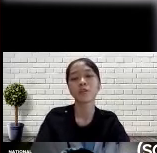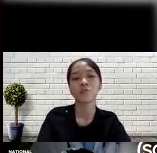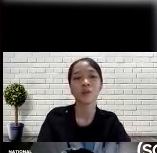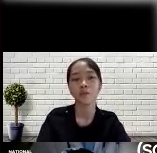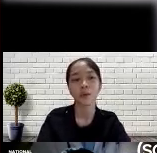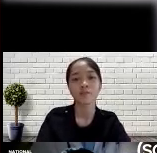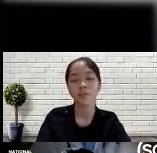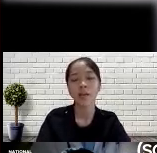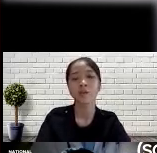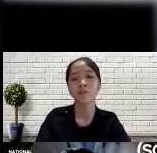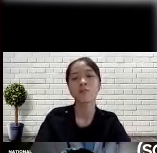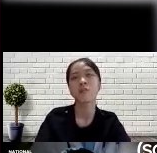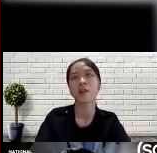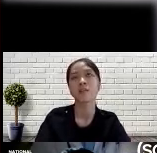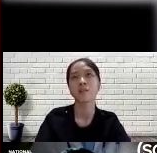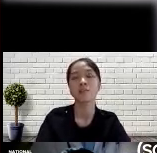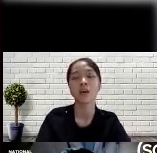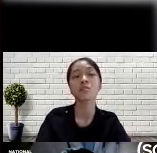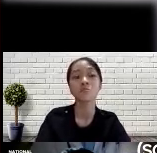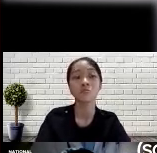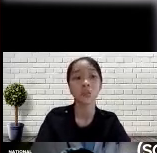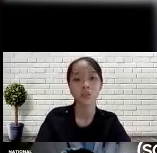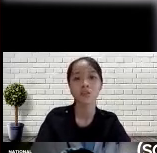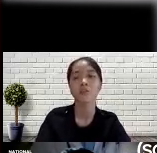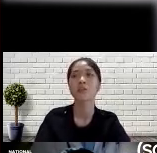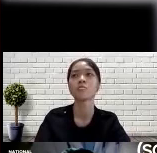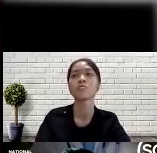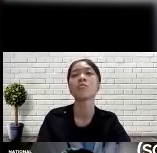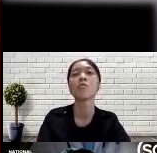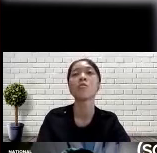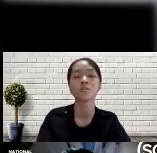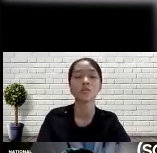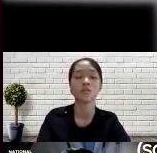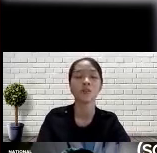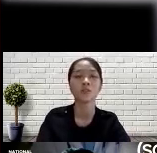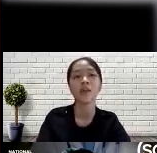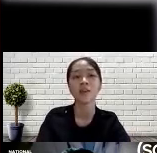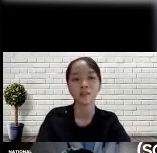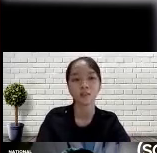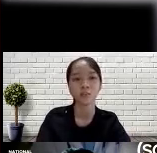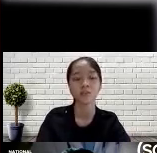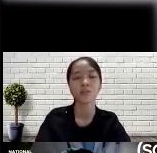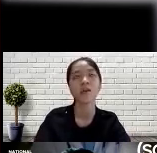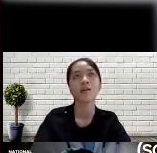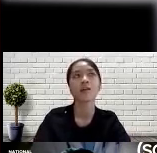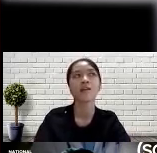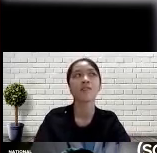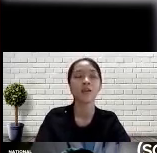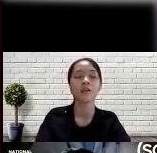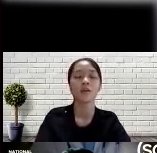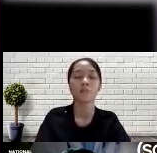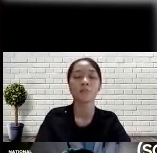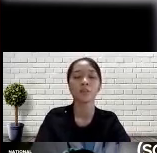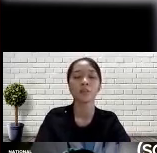food, whatever type of food that comes through the kitchen or comes through homes or long-term care institutions, can